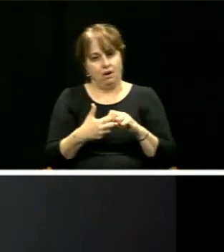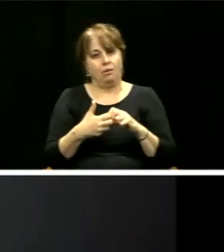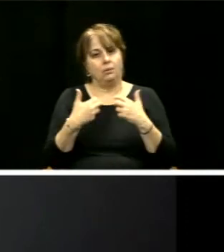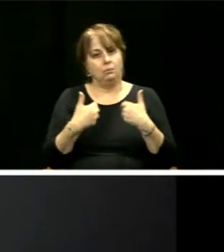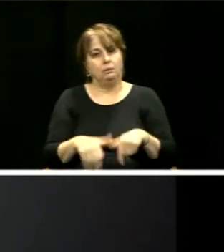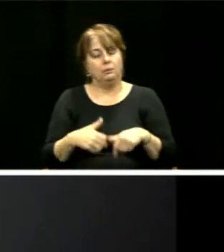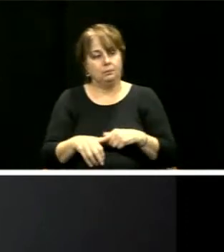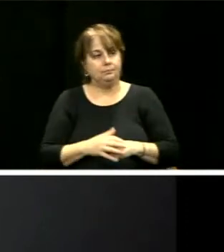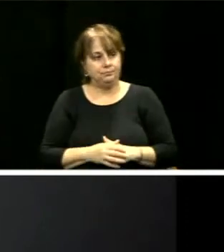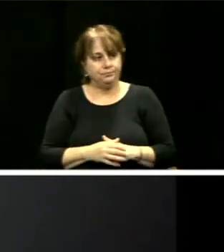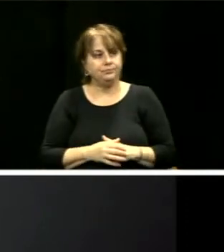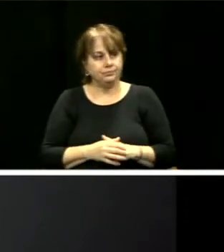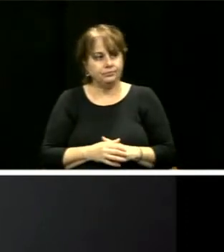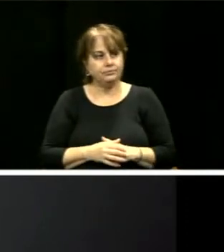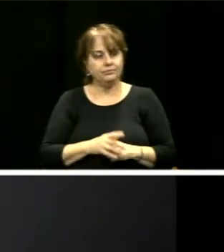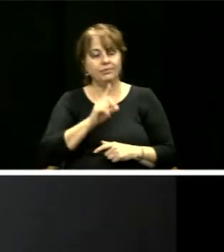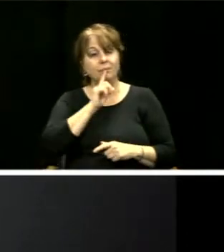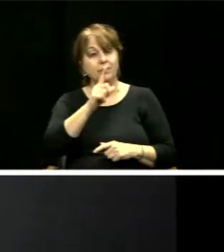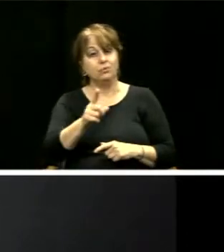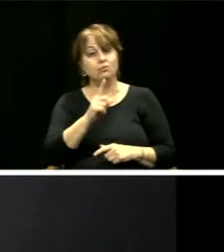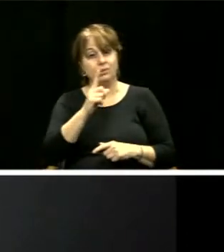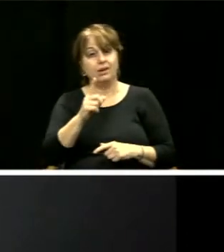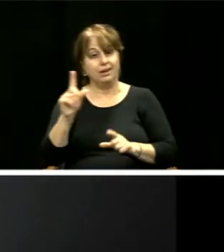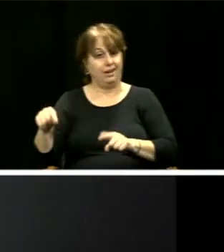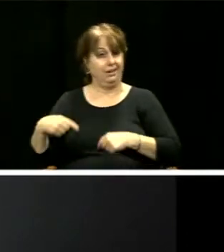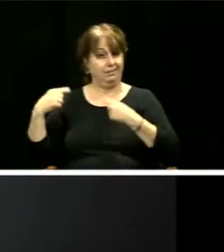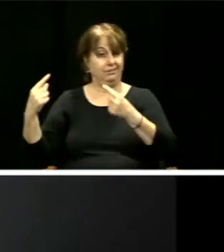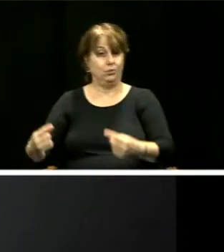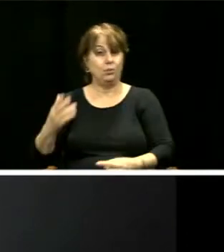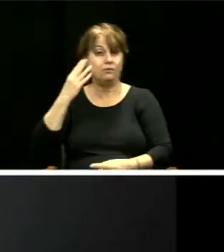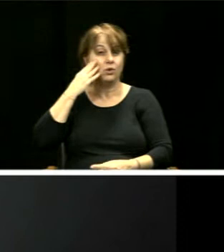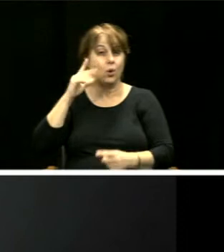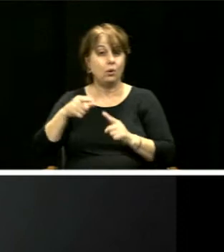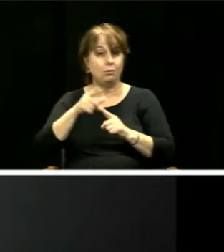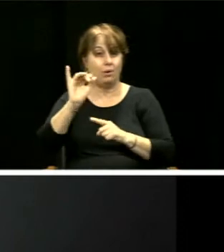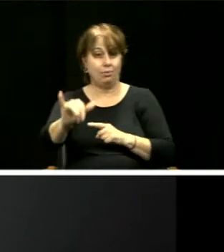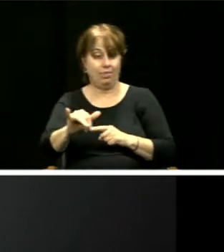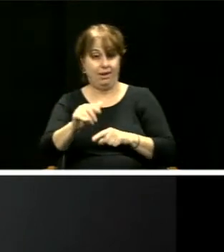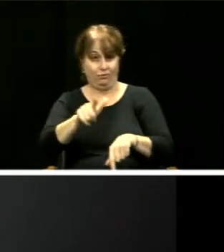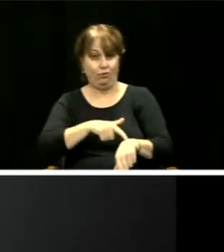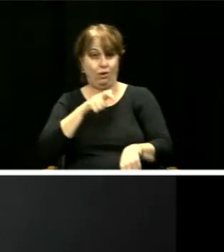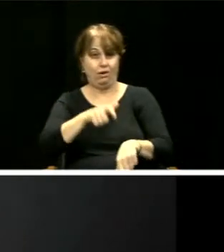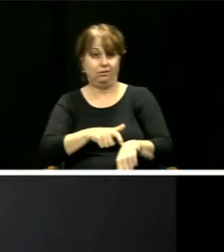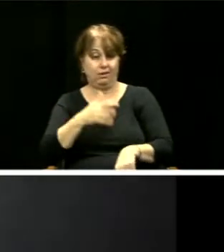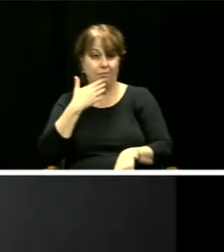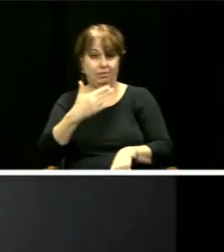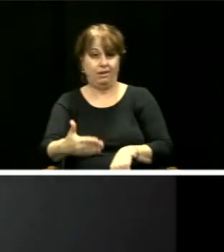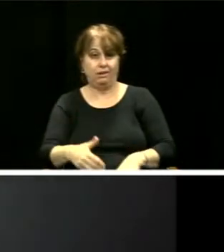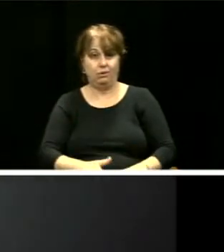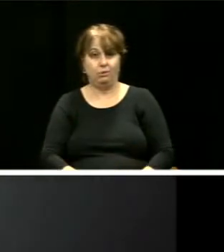seems beyond the pale to me because it's been known about for quite a long time. Thank you.